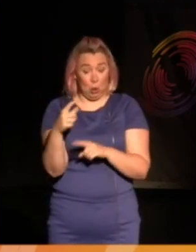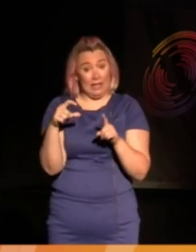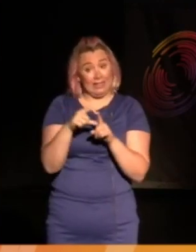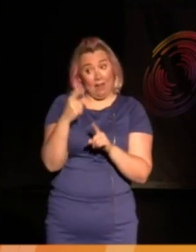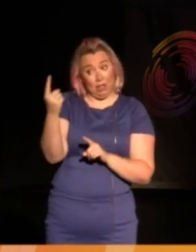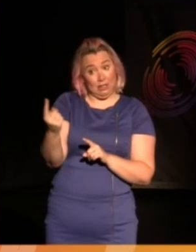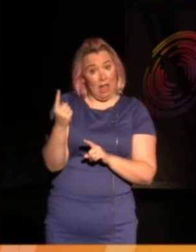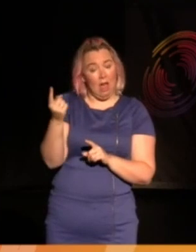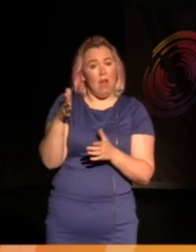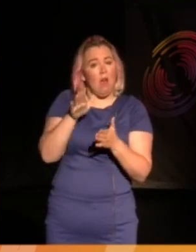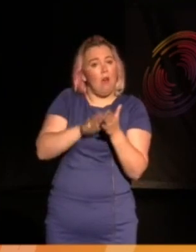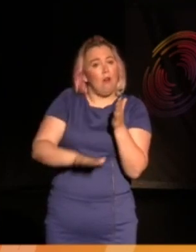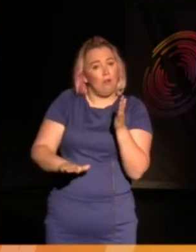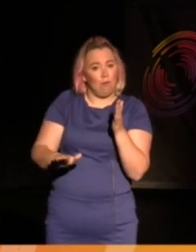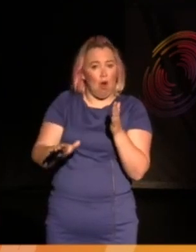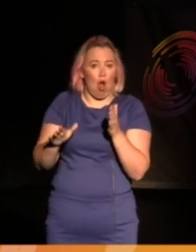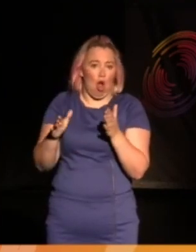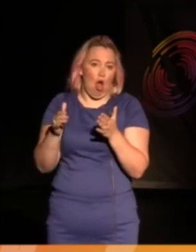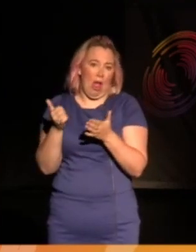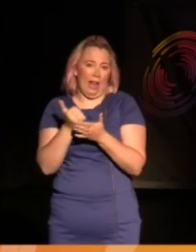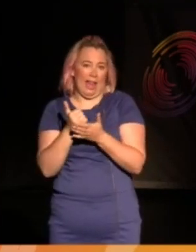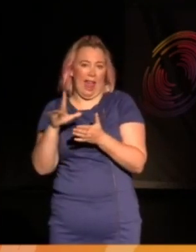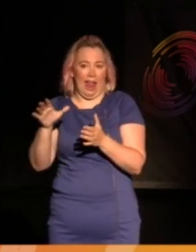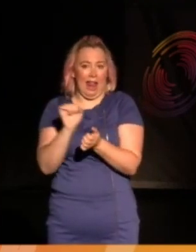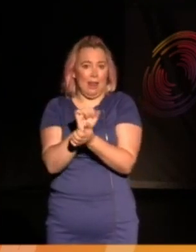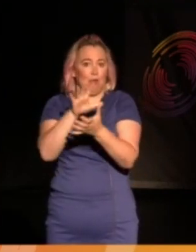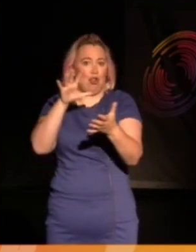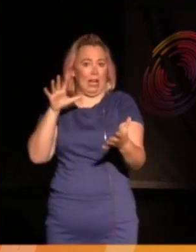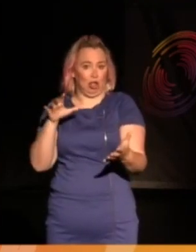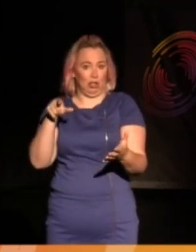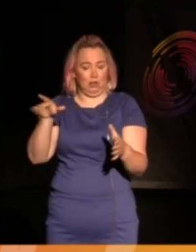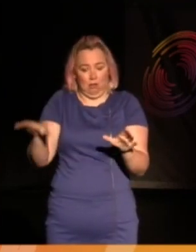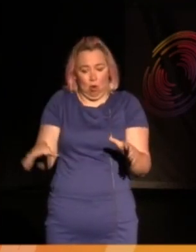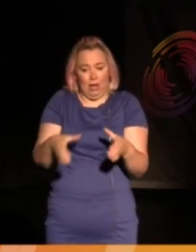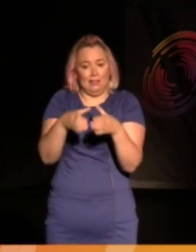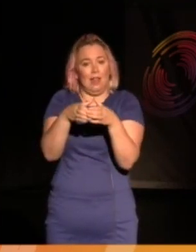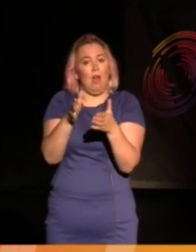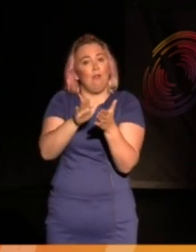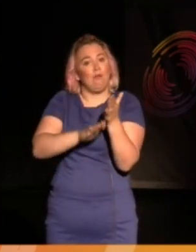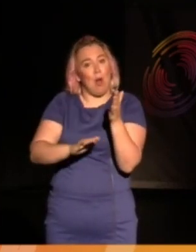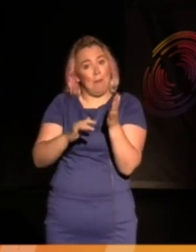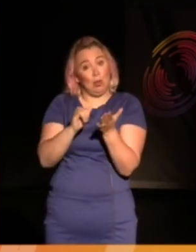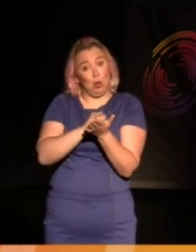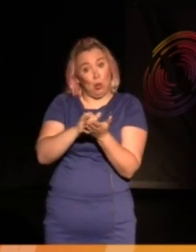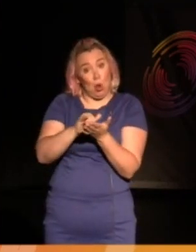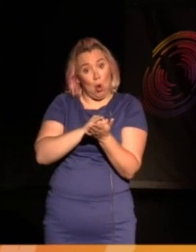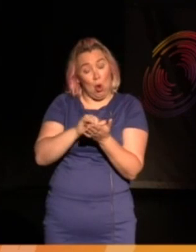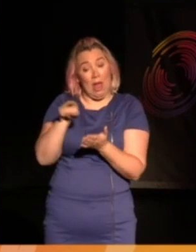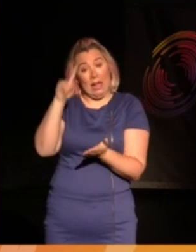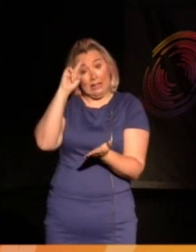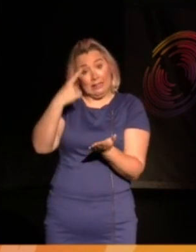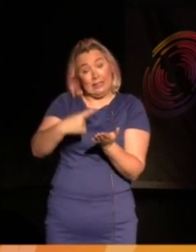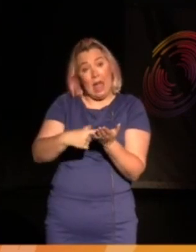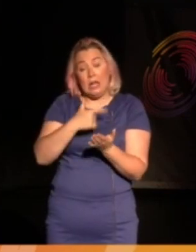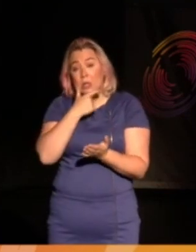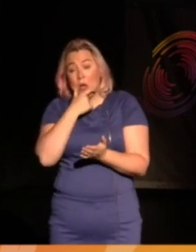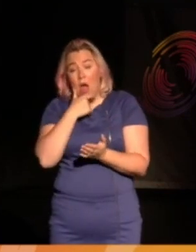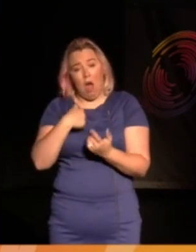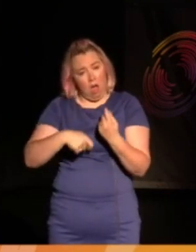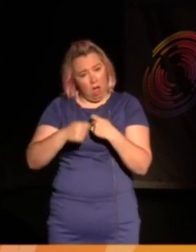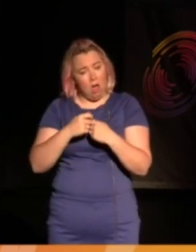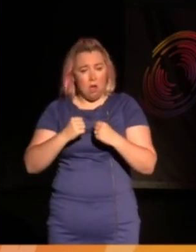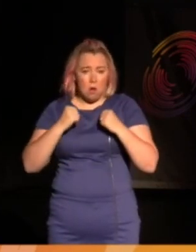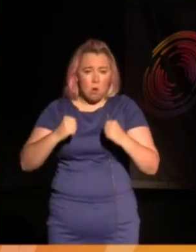from a small gay liberation organization in upstate New York, and they decided in that year, as an act of bravery